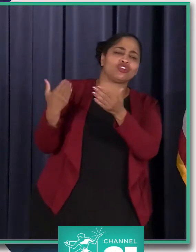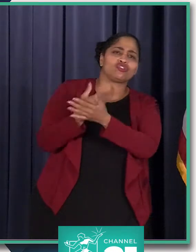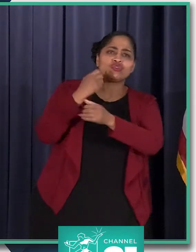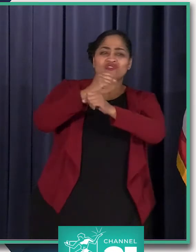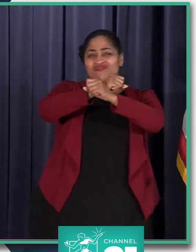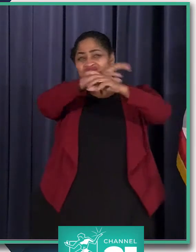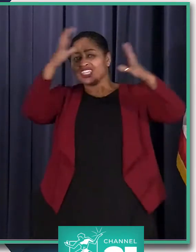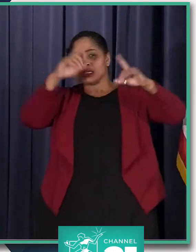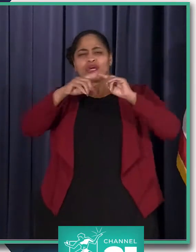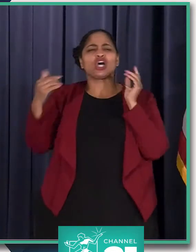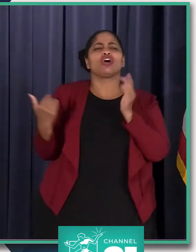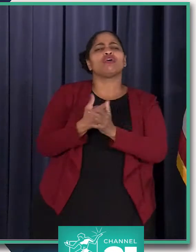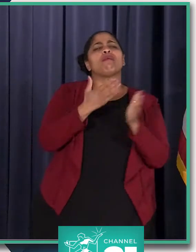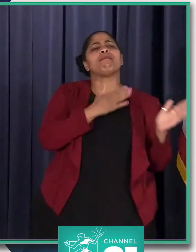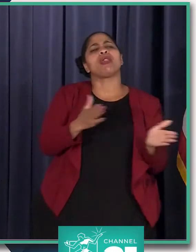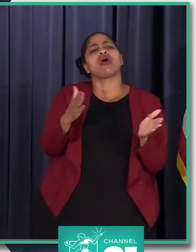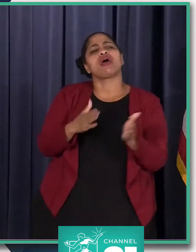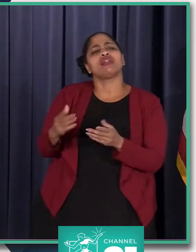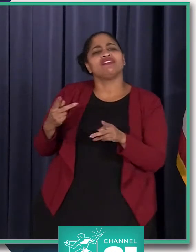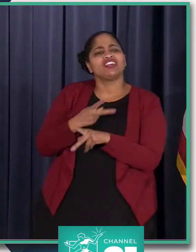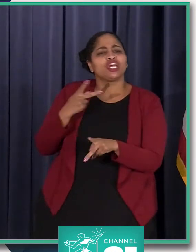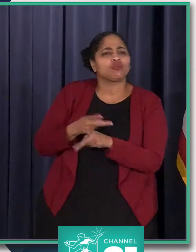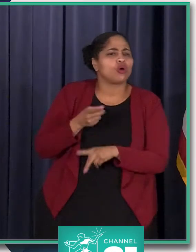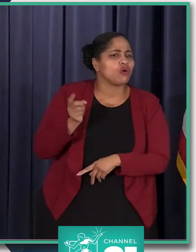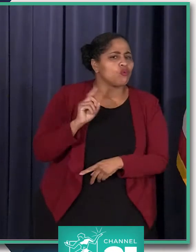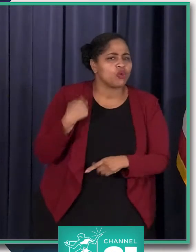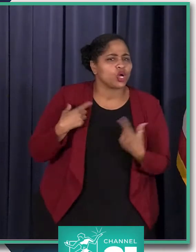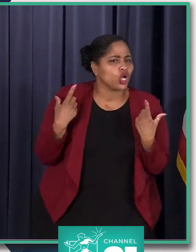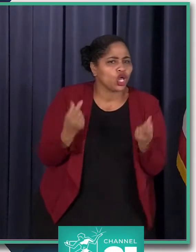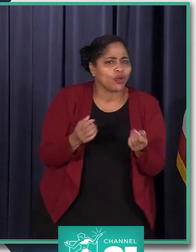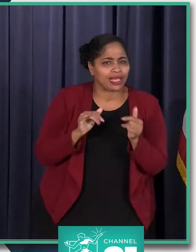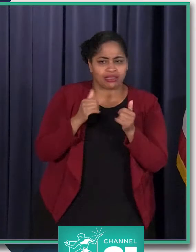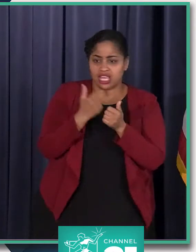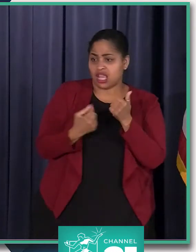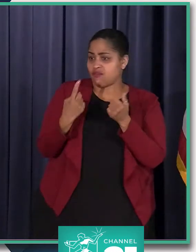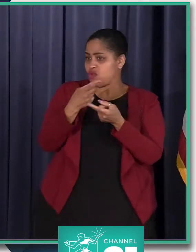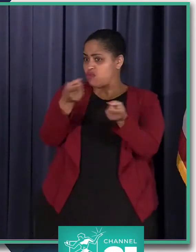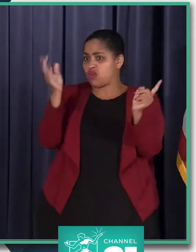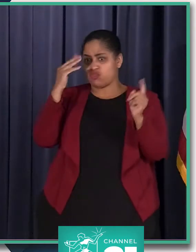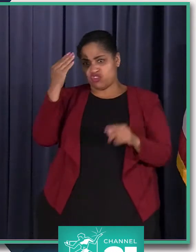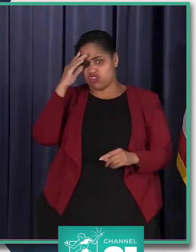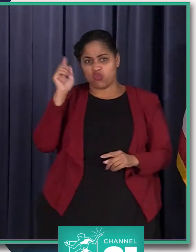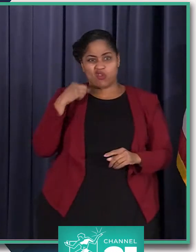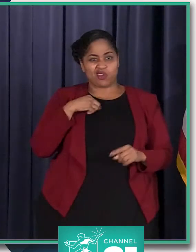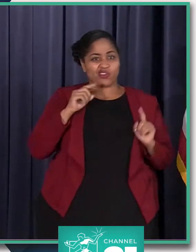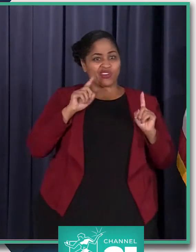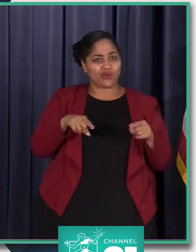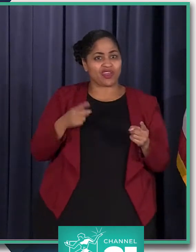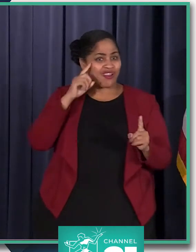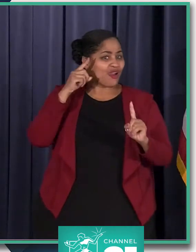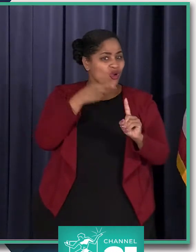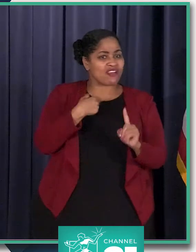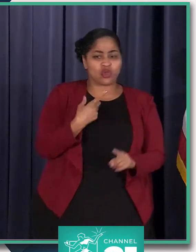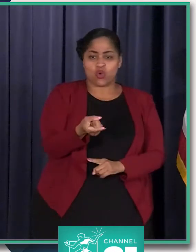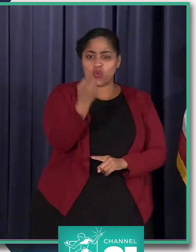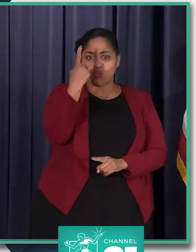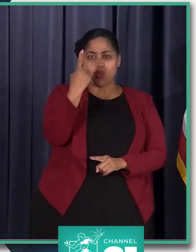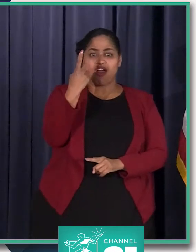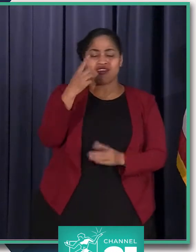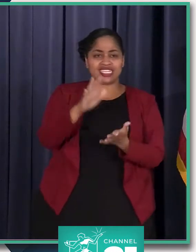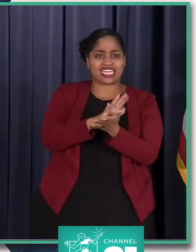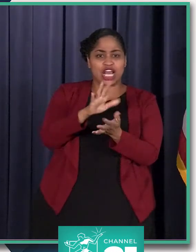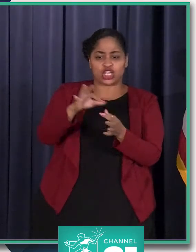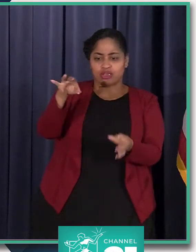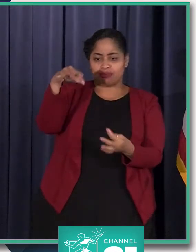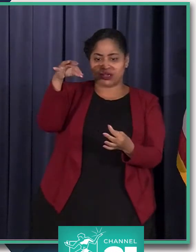plan to figure out where are we going. Everybody's going to know where we're going. The goal is to have one document that